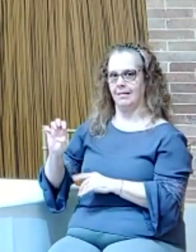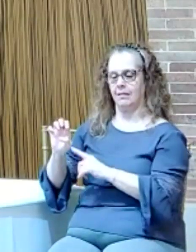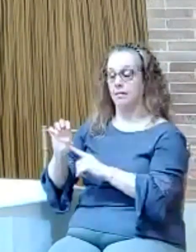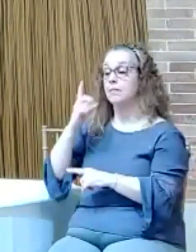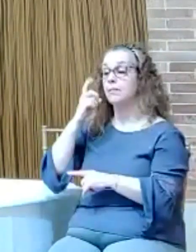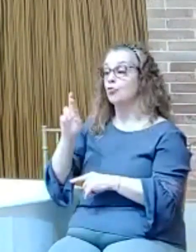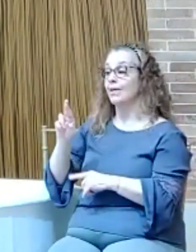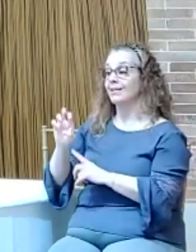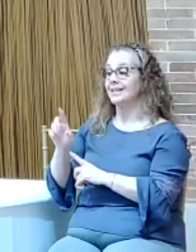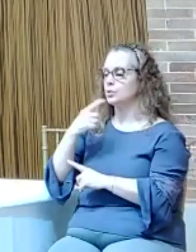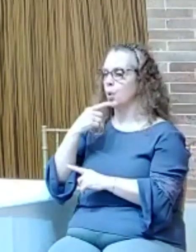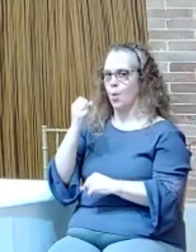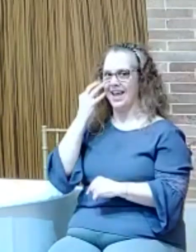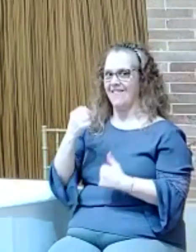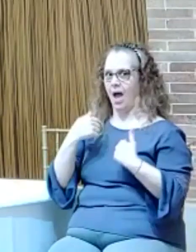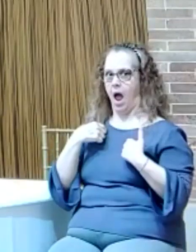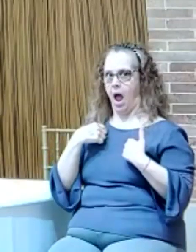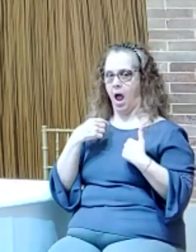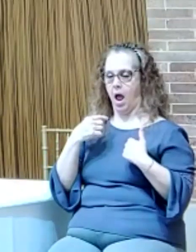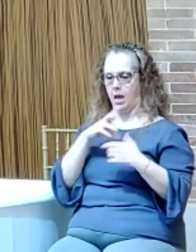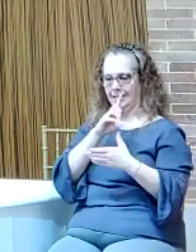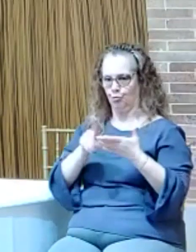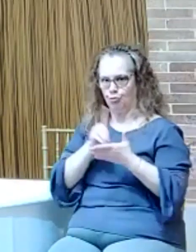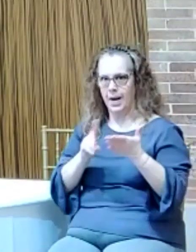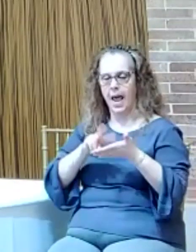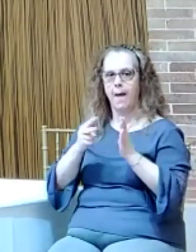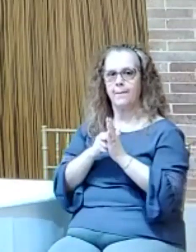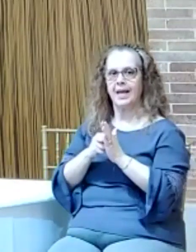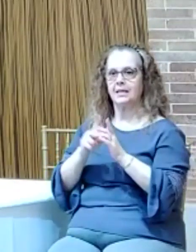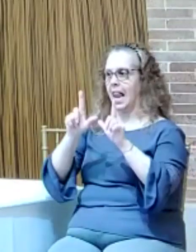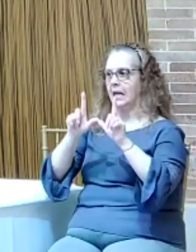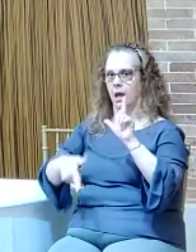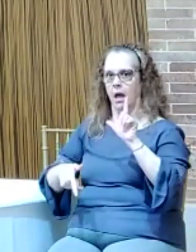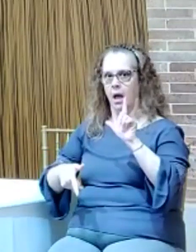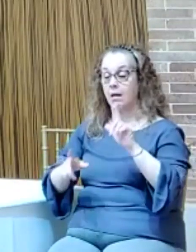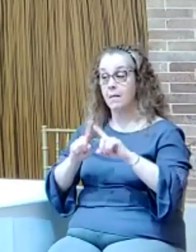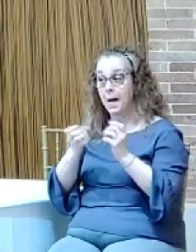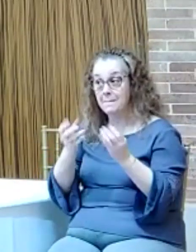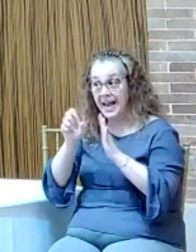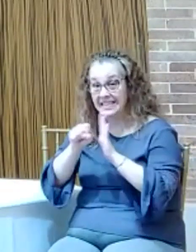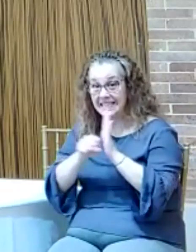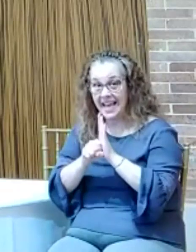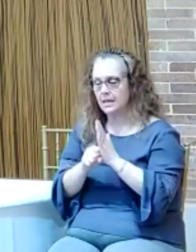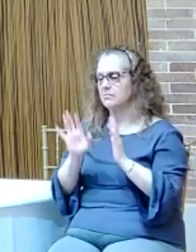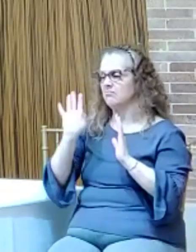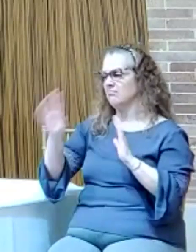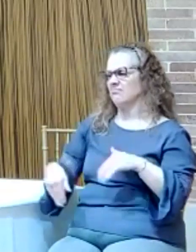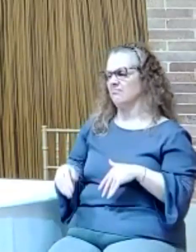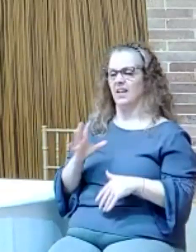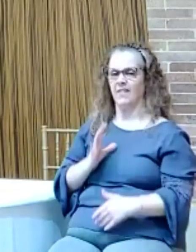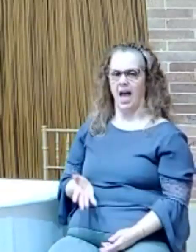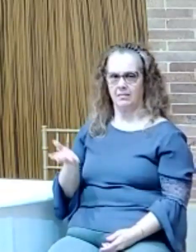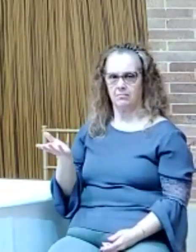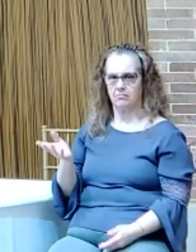I engage in discrimination I will lose my license but in many states no you wouldn't and so we at the National Association of